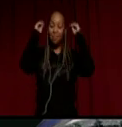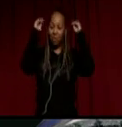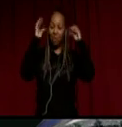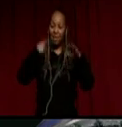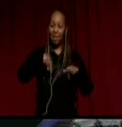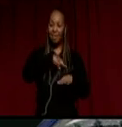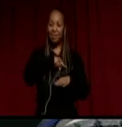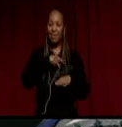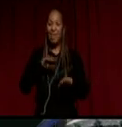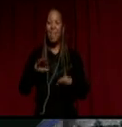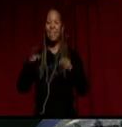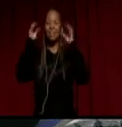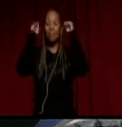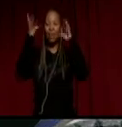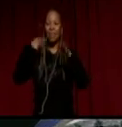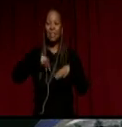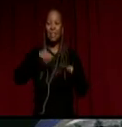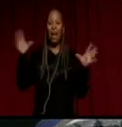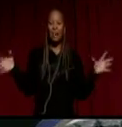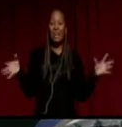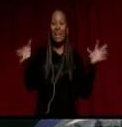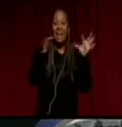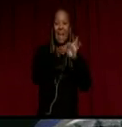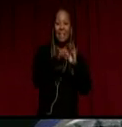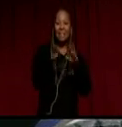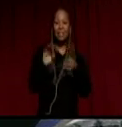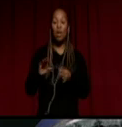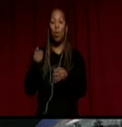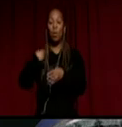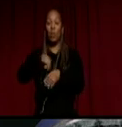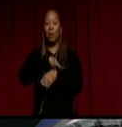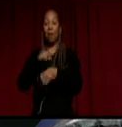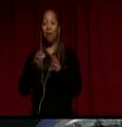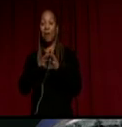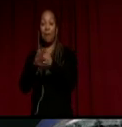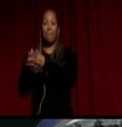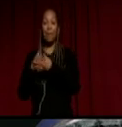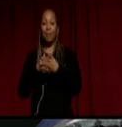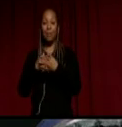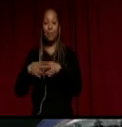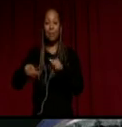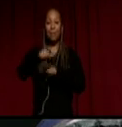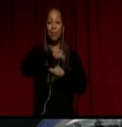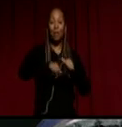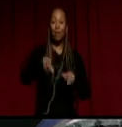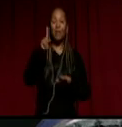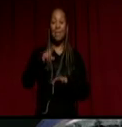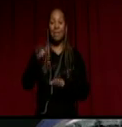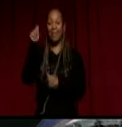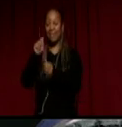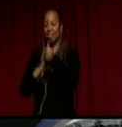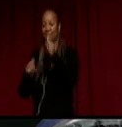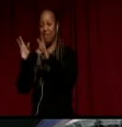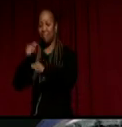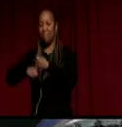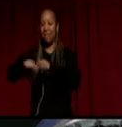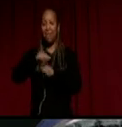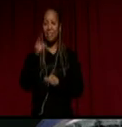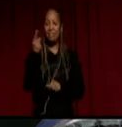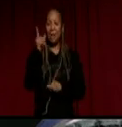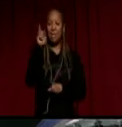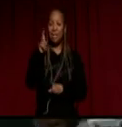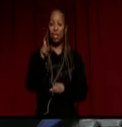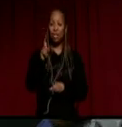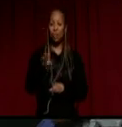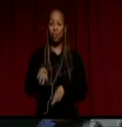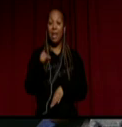us how connected we are in America to one another. We all need each other. Somebody needs you. Be